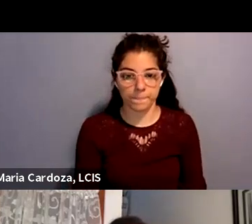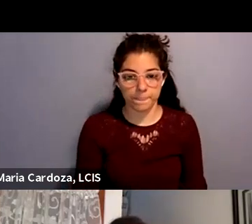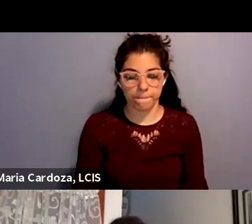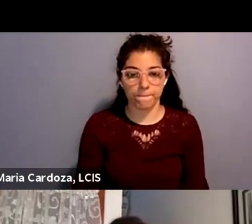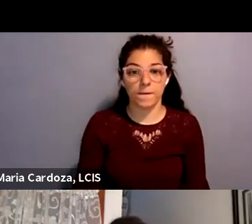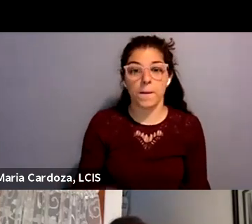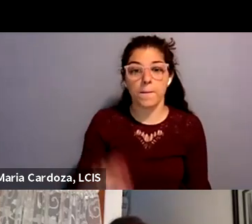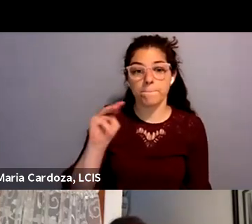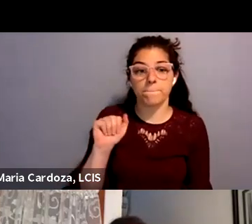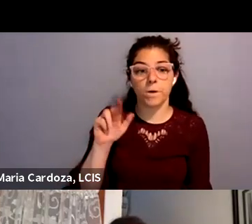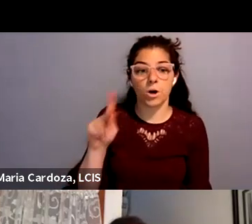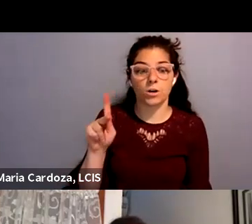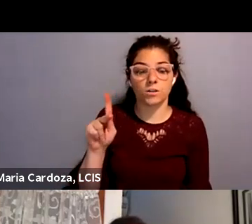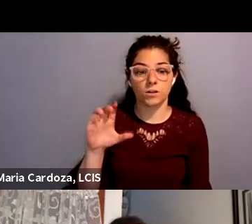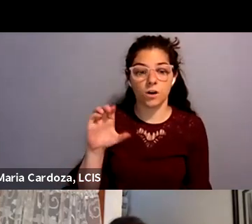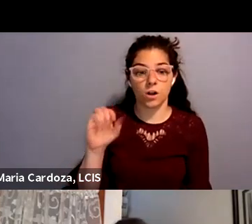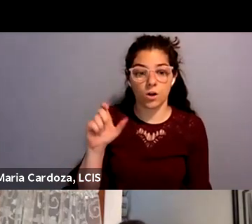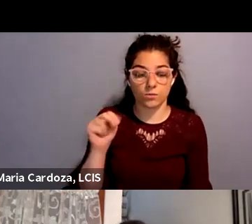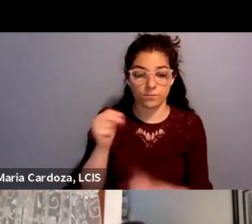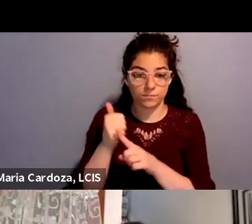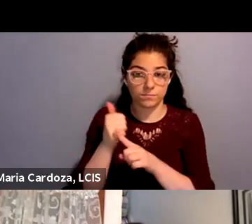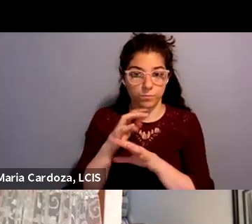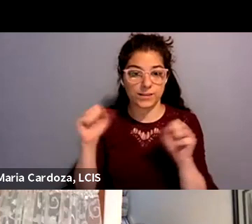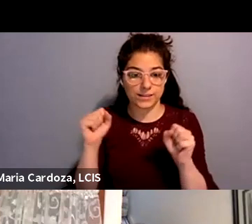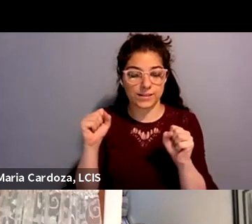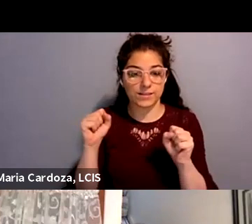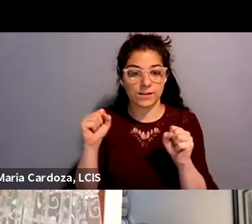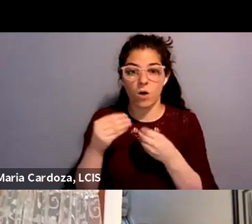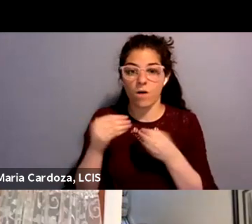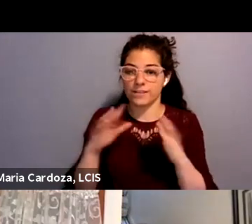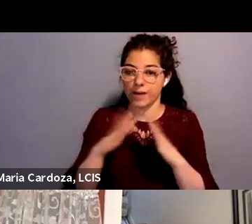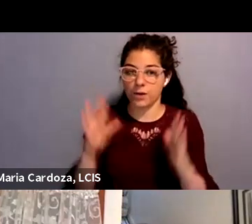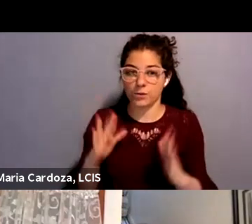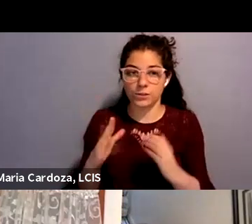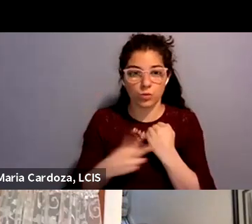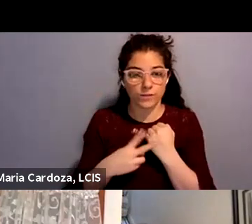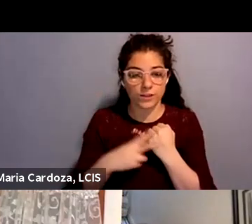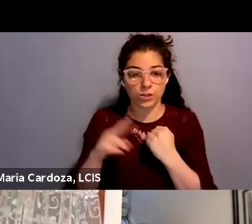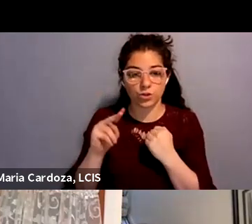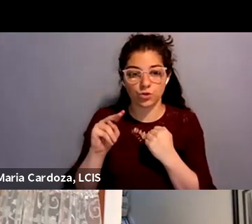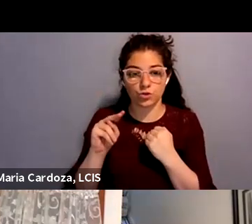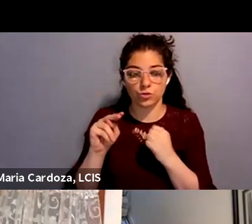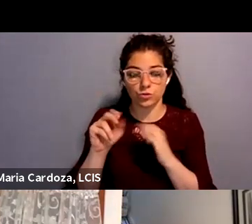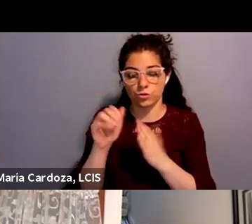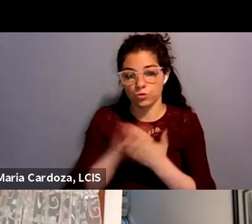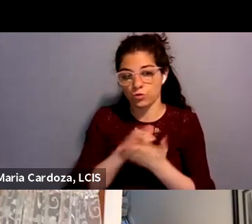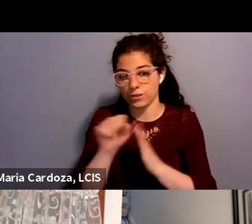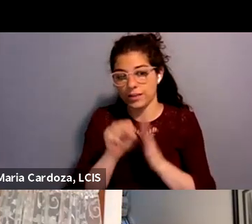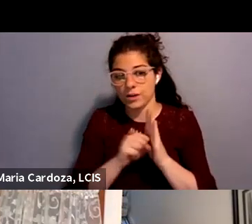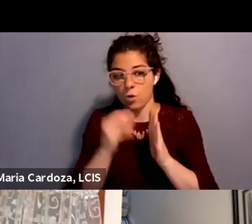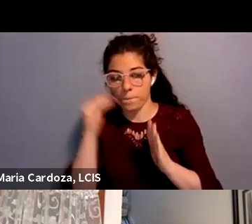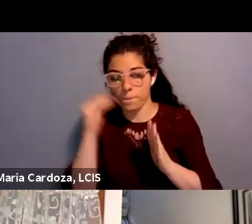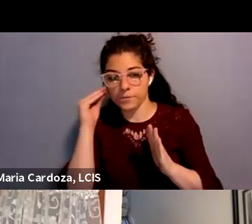Mark Colón is the president of the Office of Housing Preservation at New York State Homes and Community Renewal. In